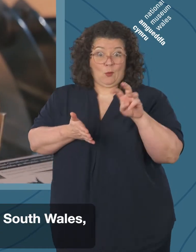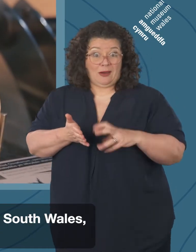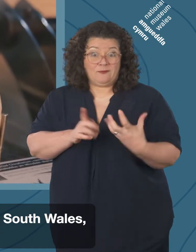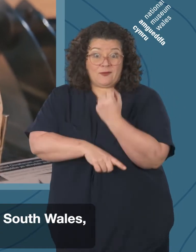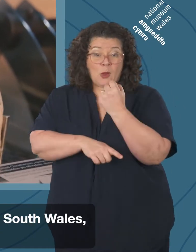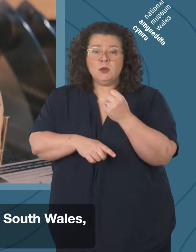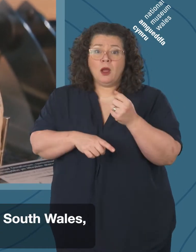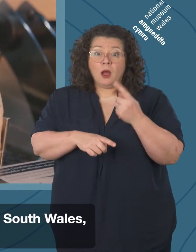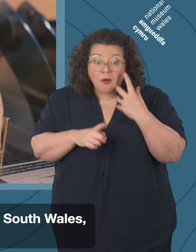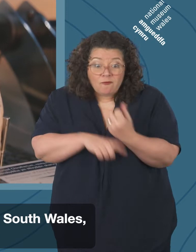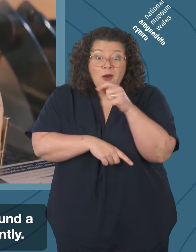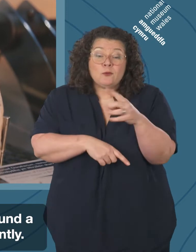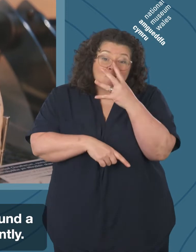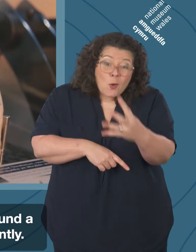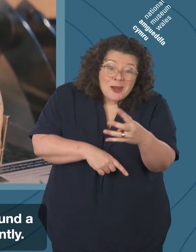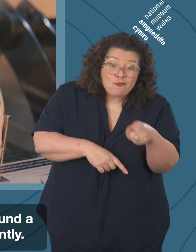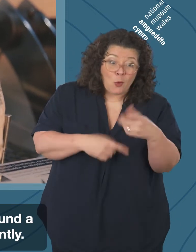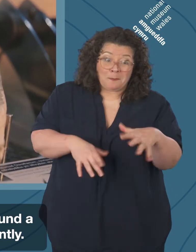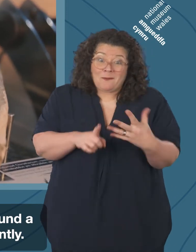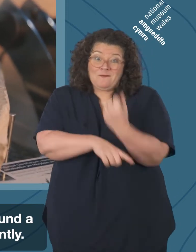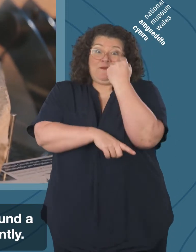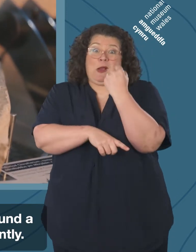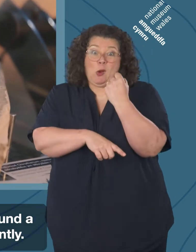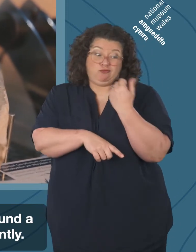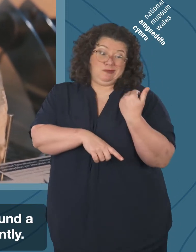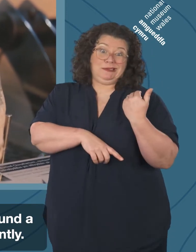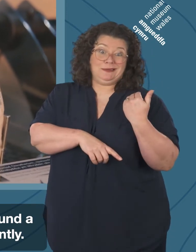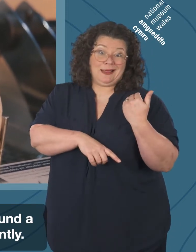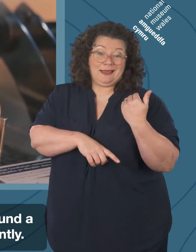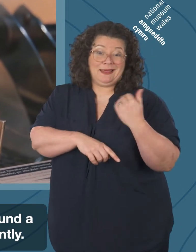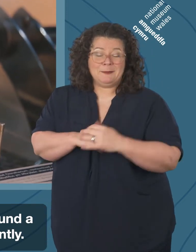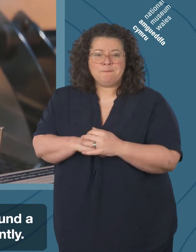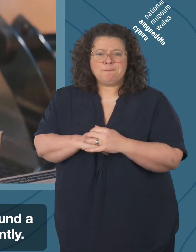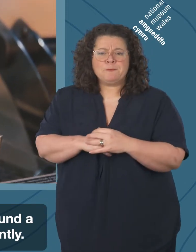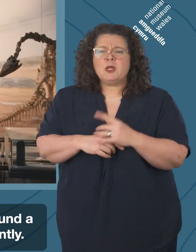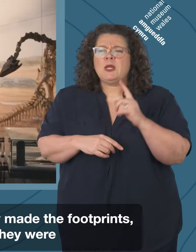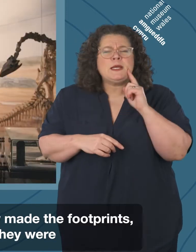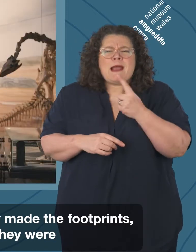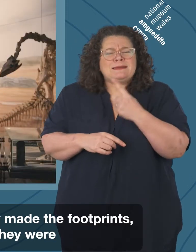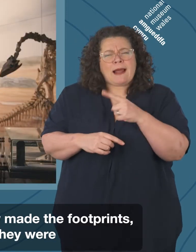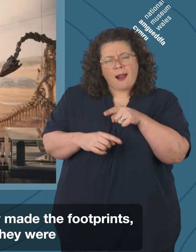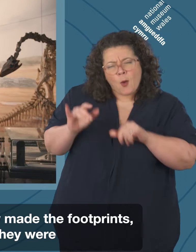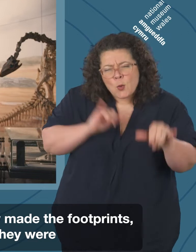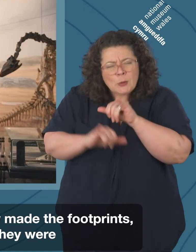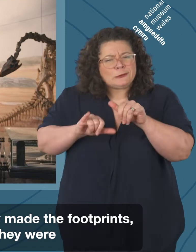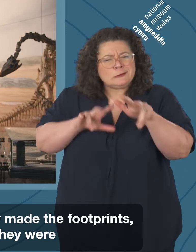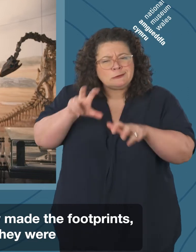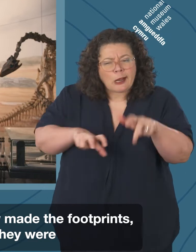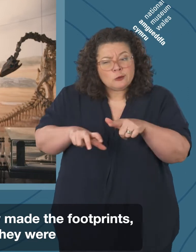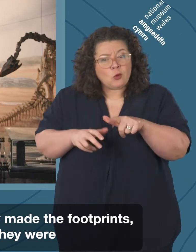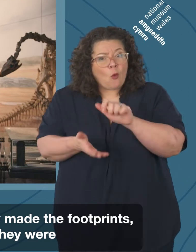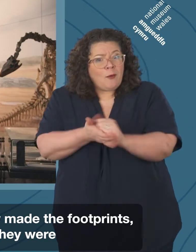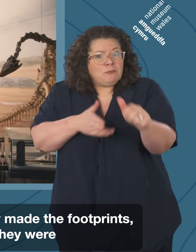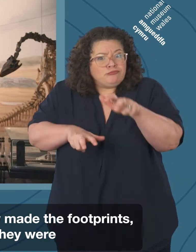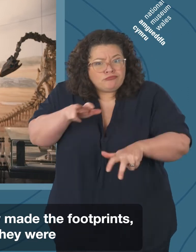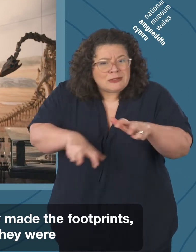Barry, South Wales, close to where a 4-year-old girl found a fossil footprint recently. We can't tell which dinosaurs exactly made